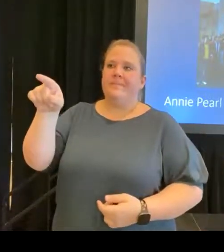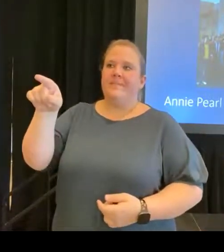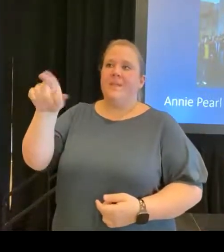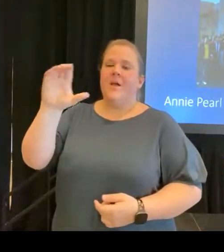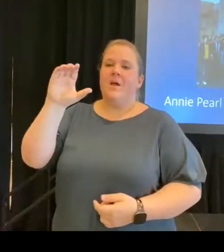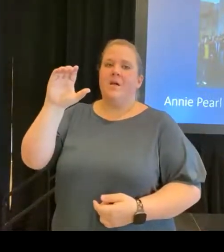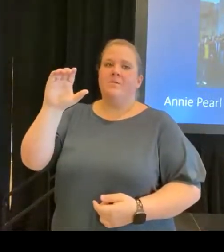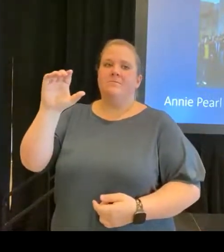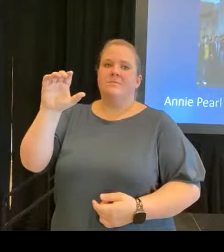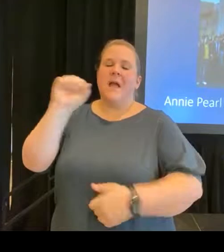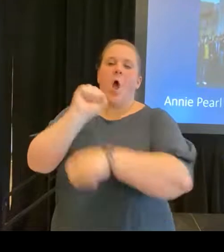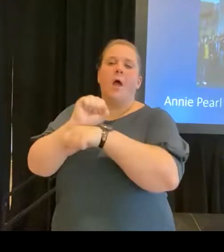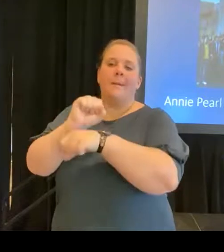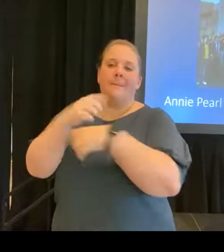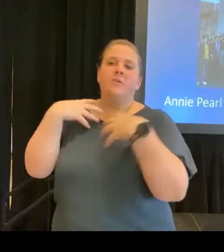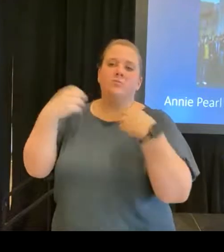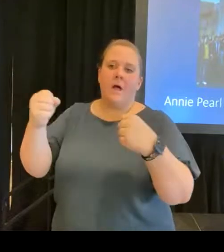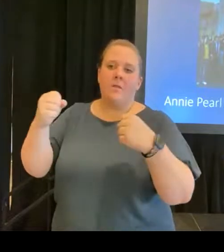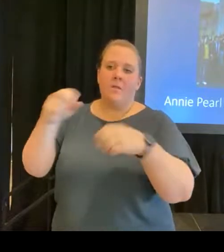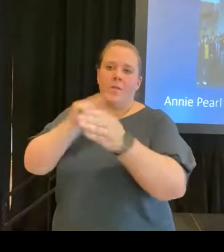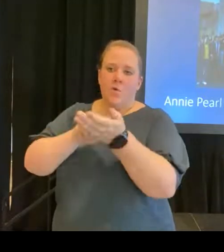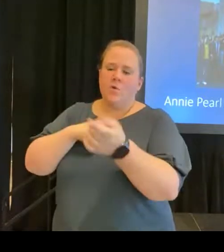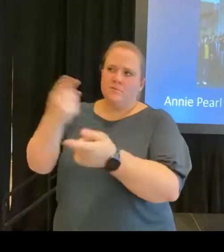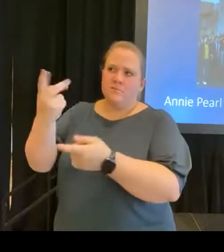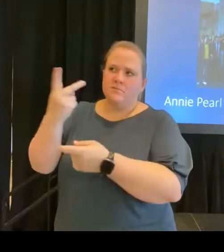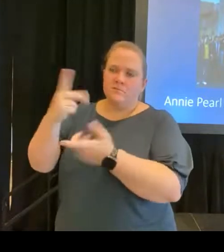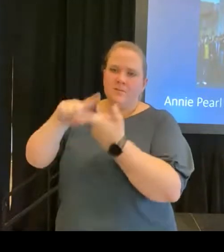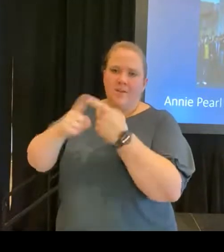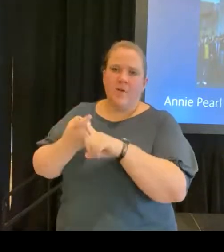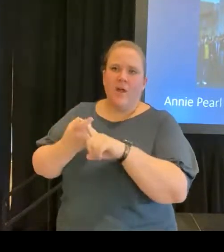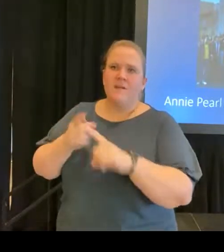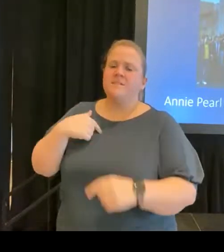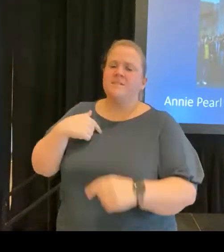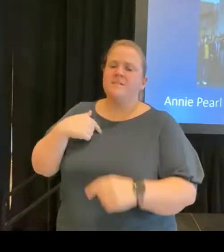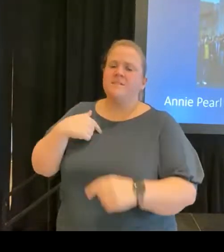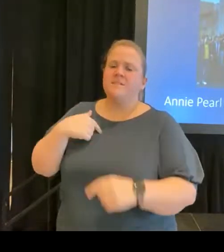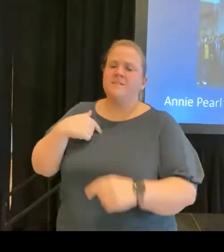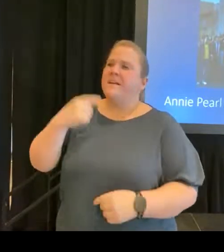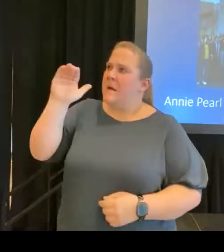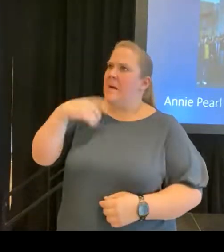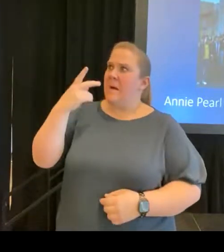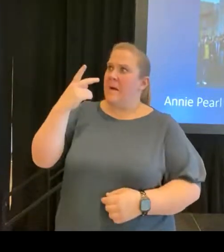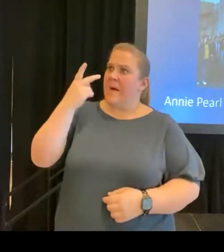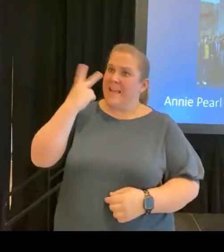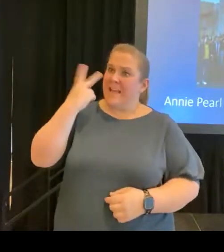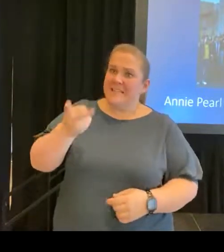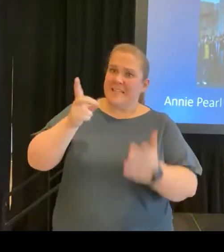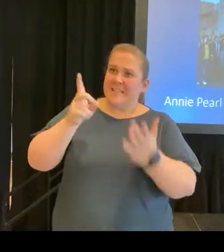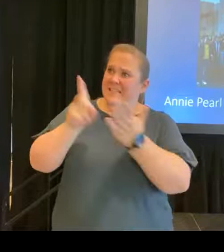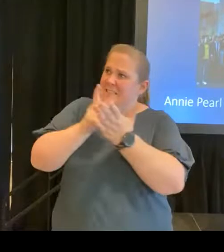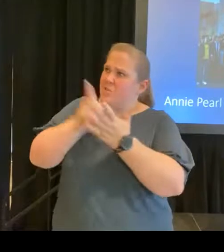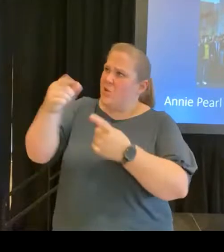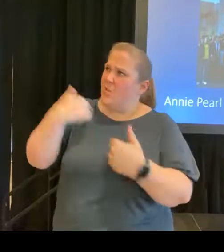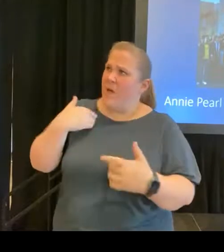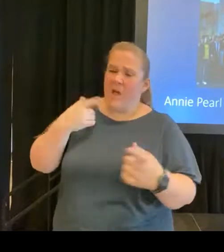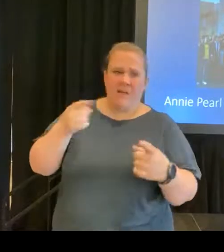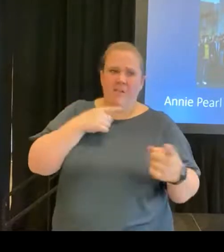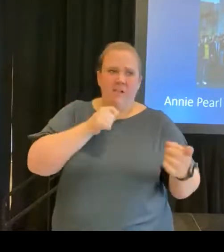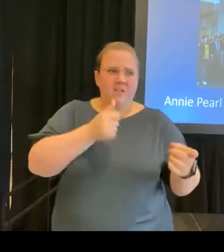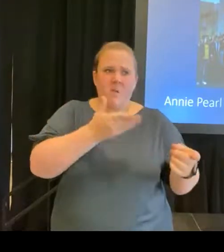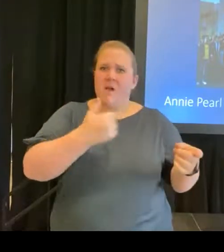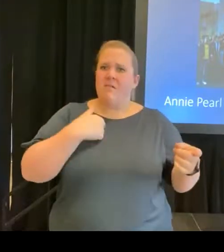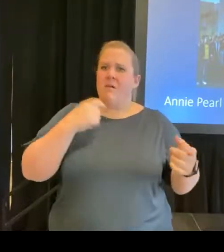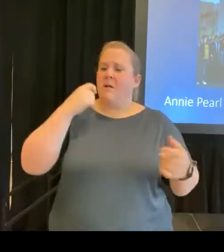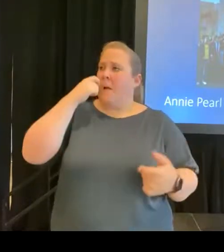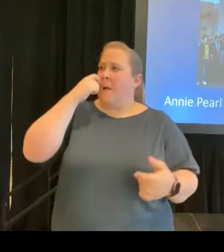occupational health nurse that I was friends with. I went and said, hey, I got to see the dictionary you got. I didn't have it across the street, it was in